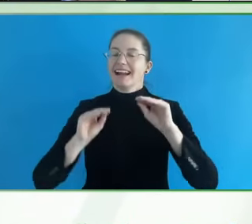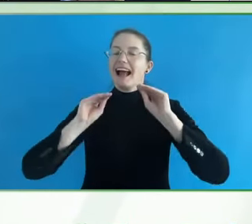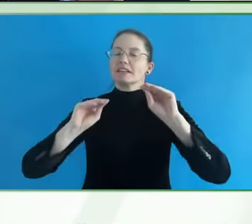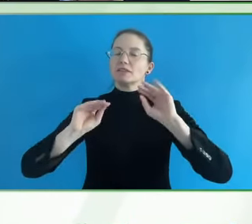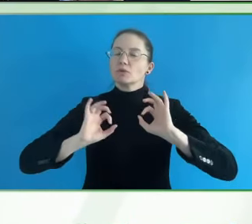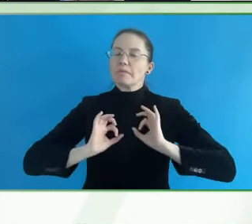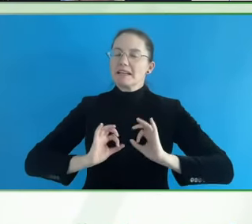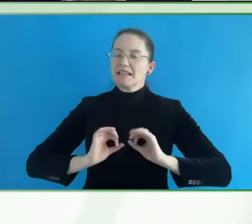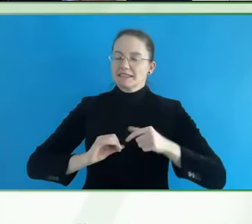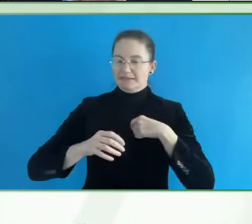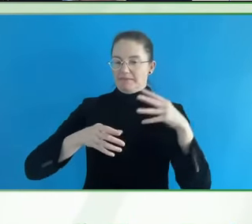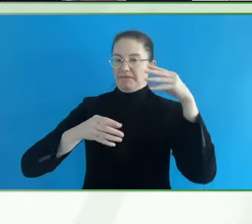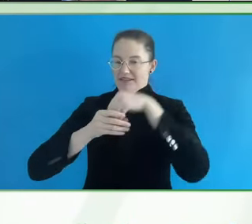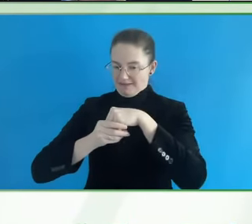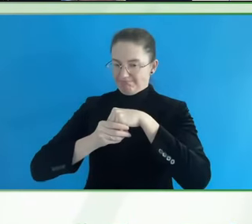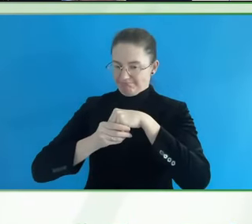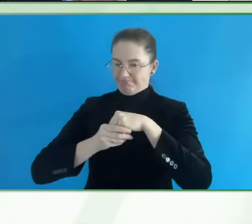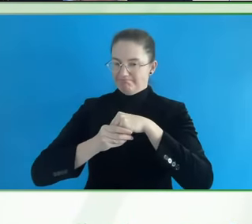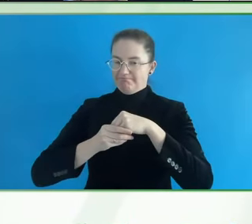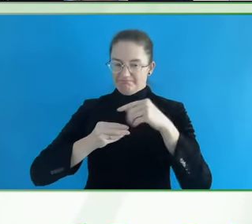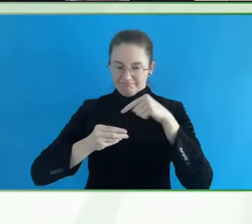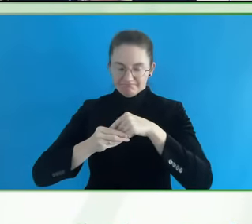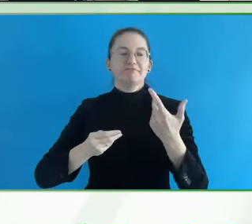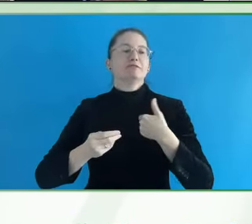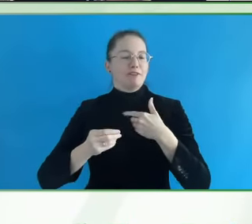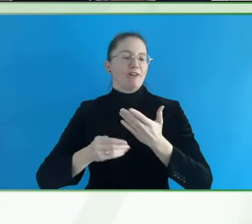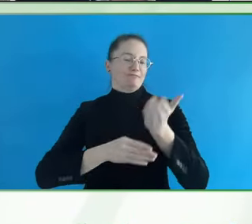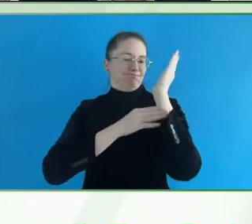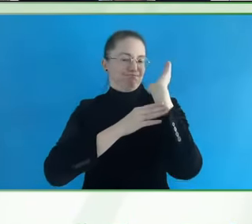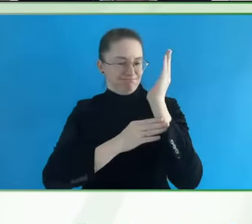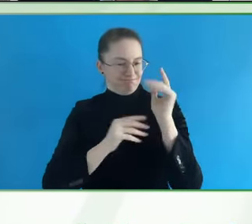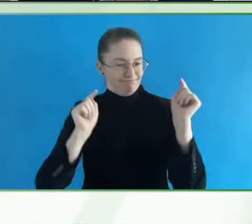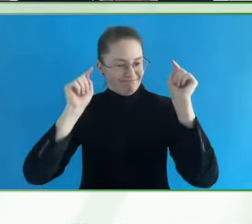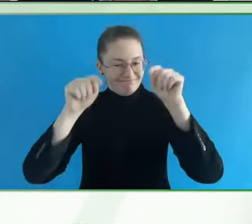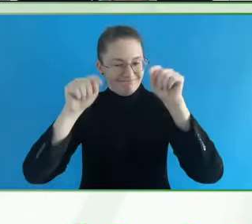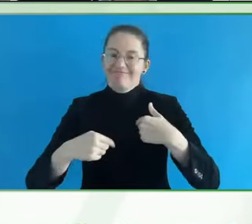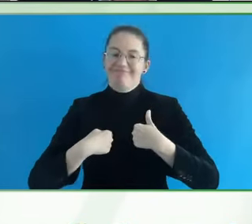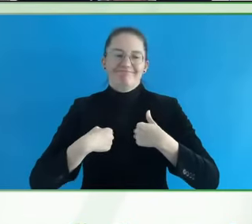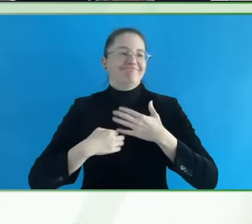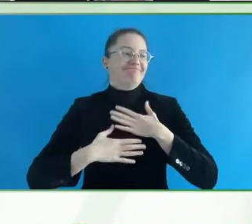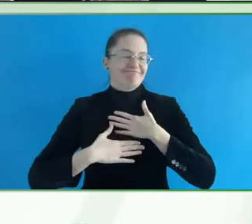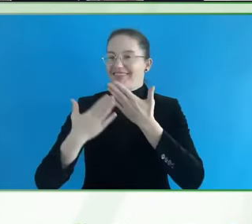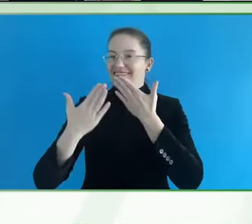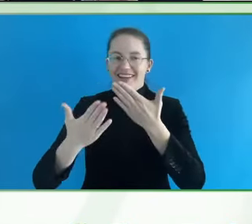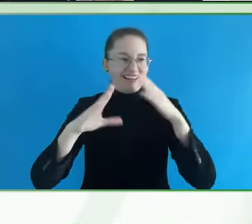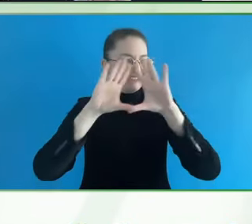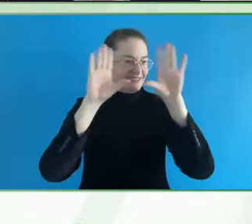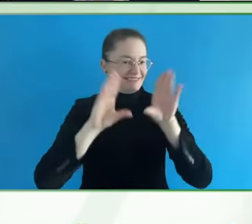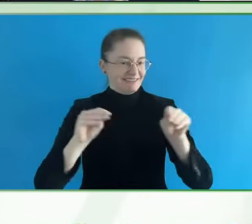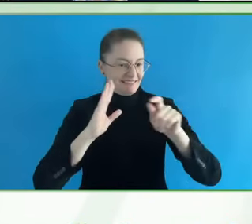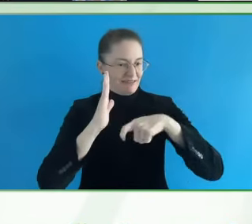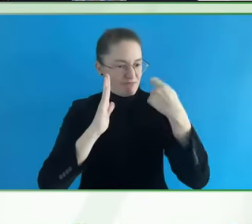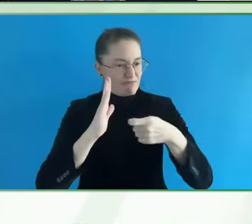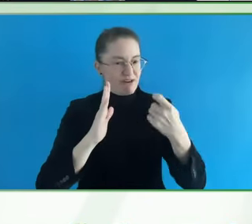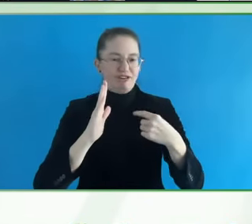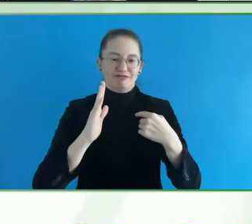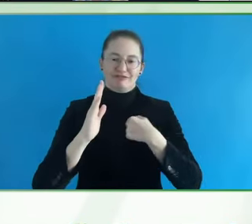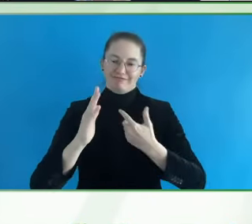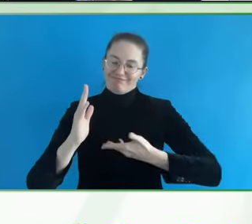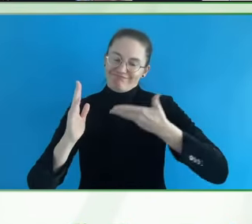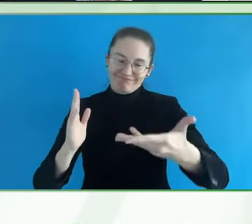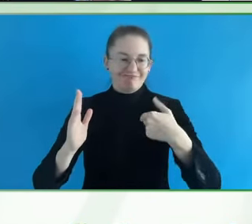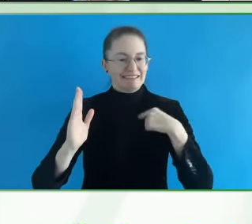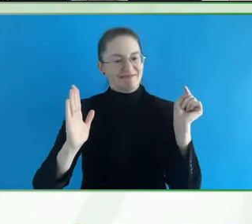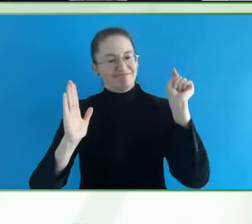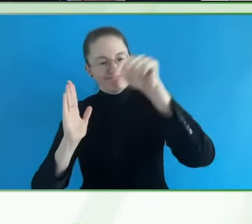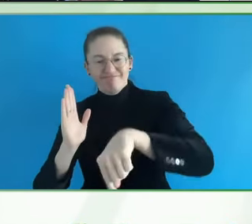curriculum. So, next slide, please. Well,